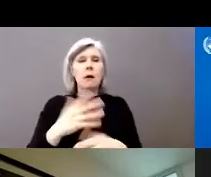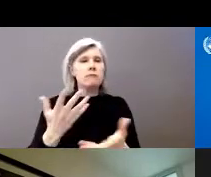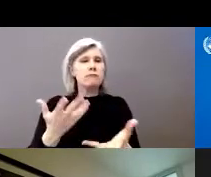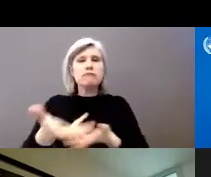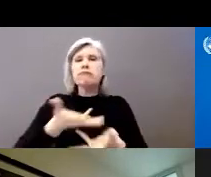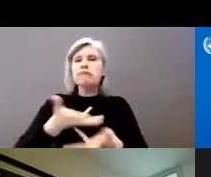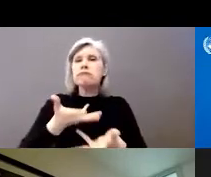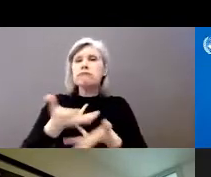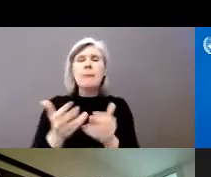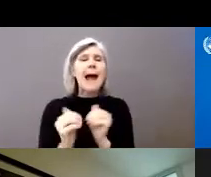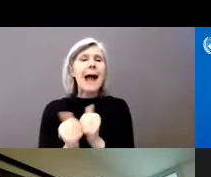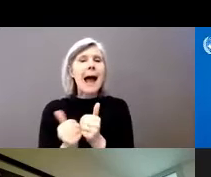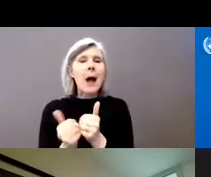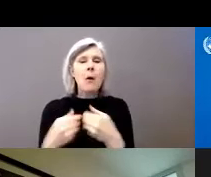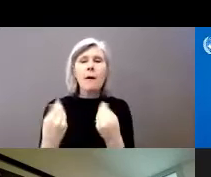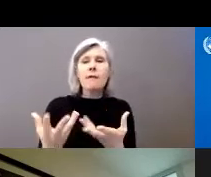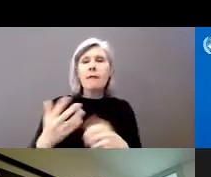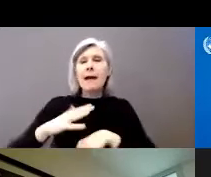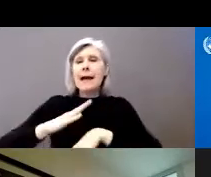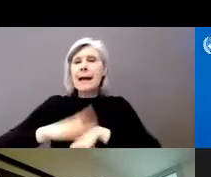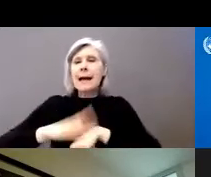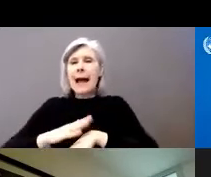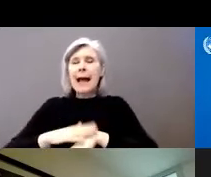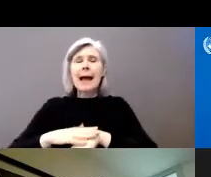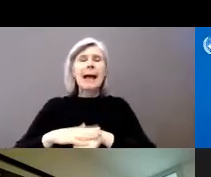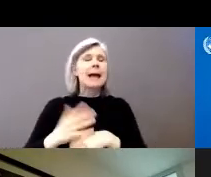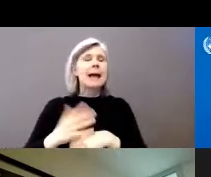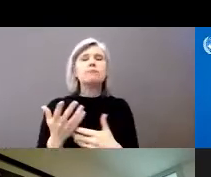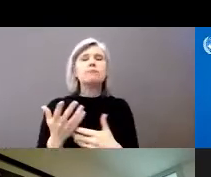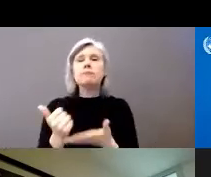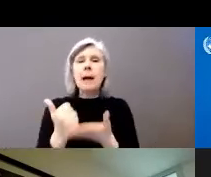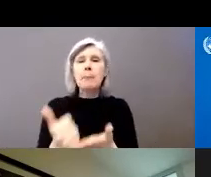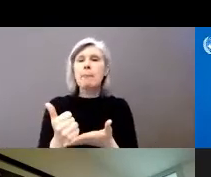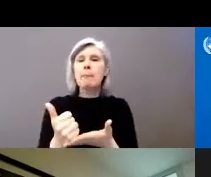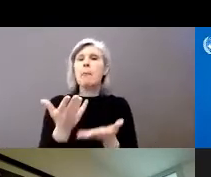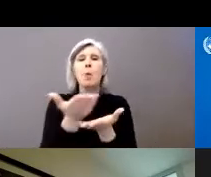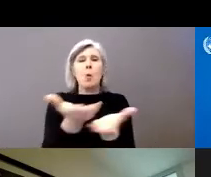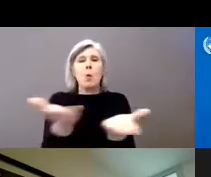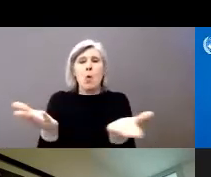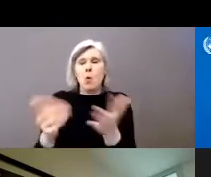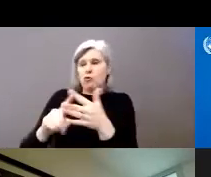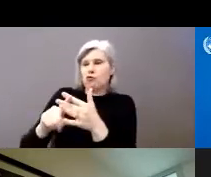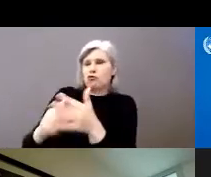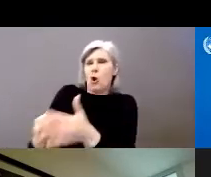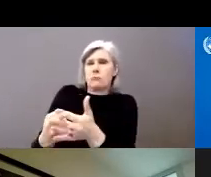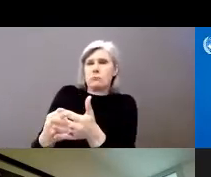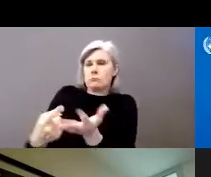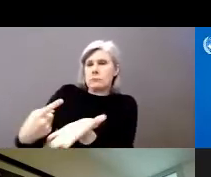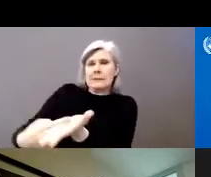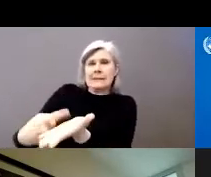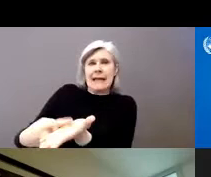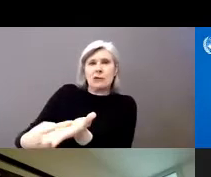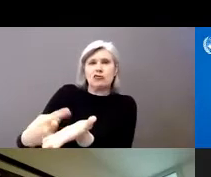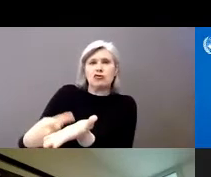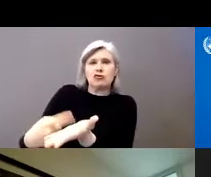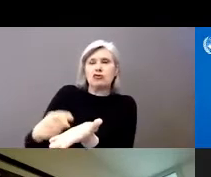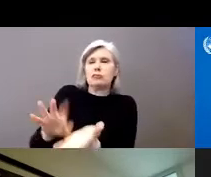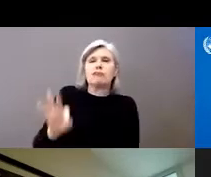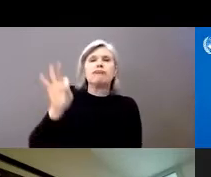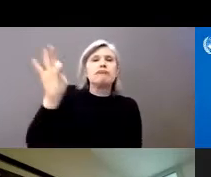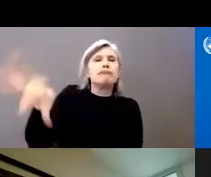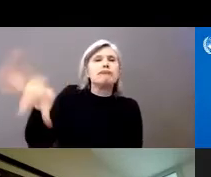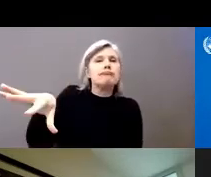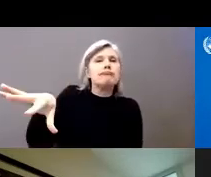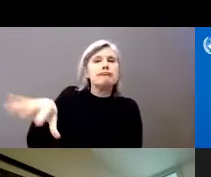screen, which provide key guiding questions that you can use really to spark these discussions with whomever you wish to have them and just to have